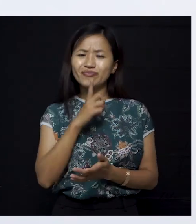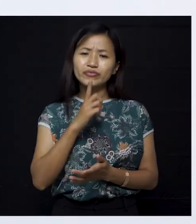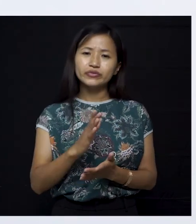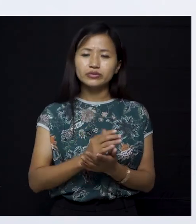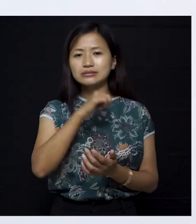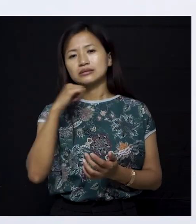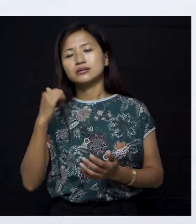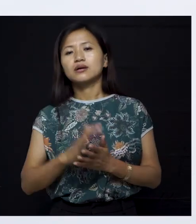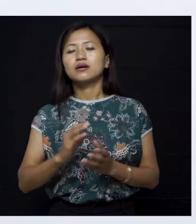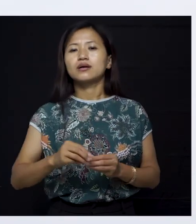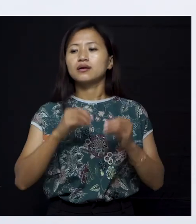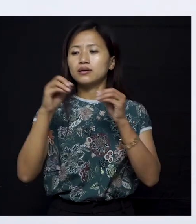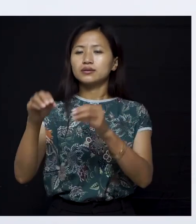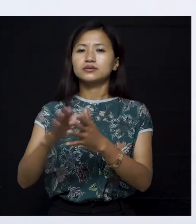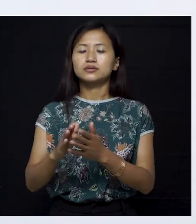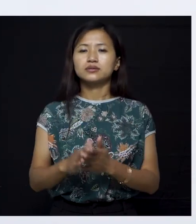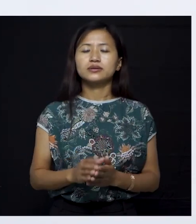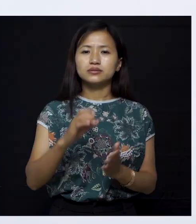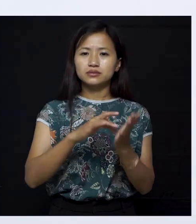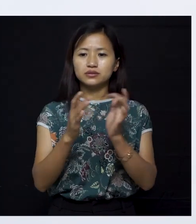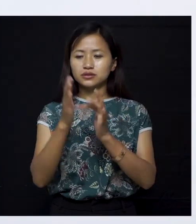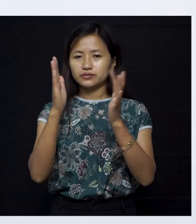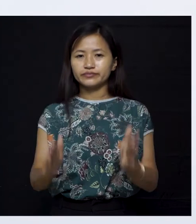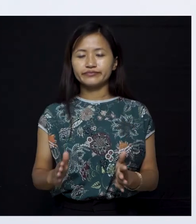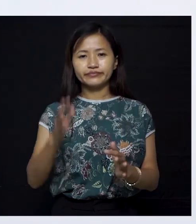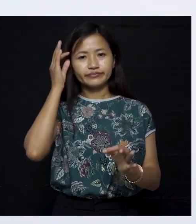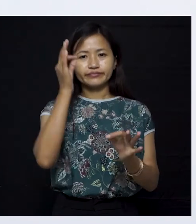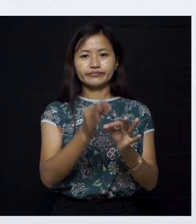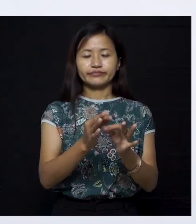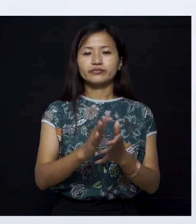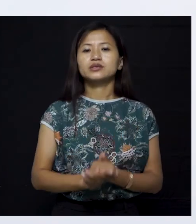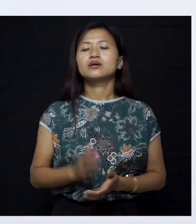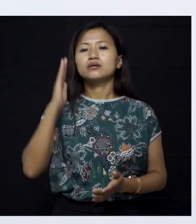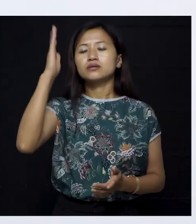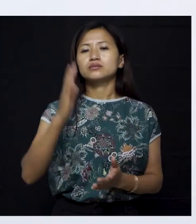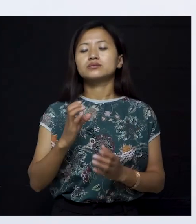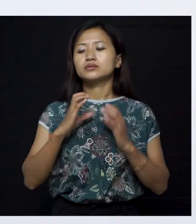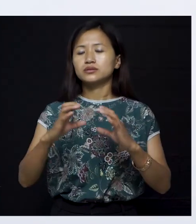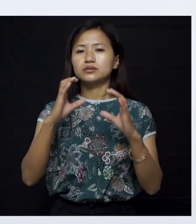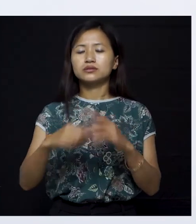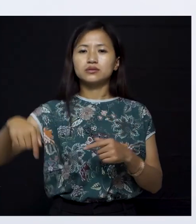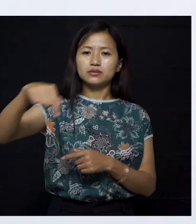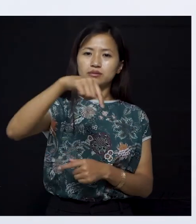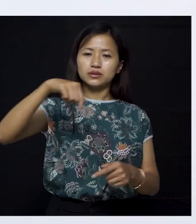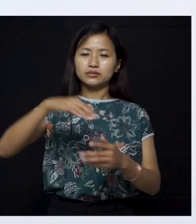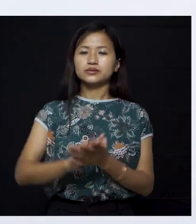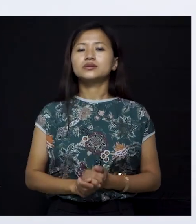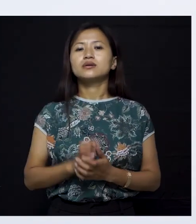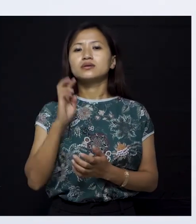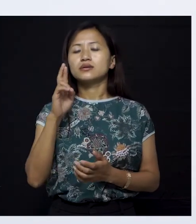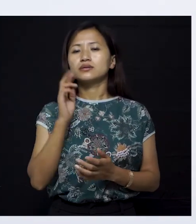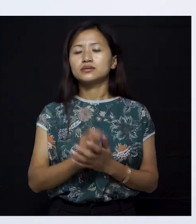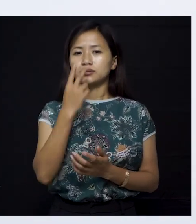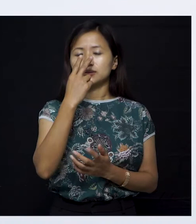she hangs on to her Christian faith, hoping that God will take care of the things around her. And so, with this story,